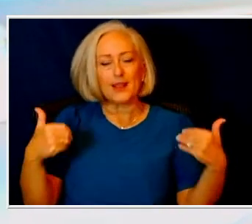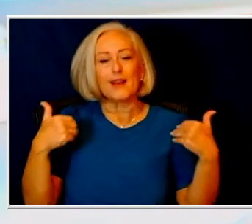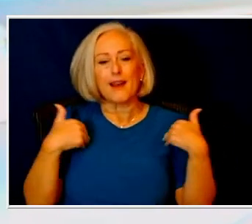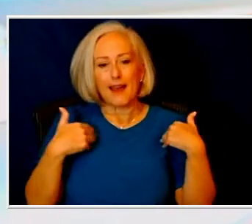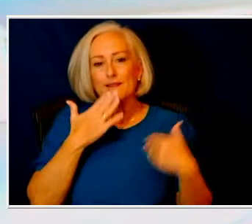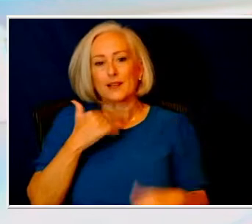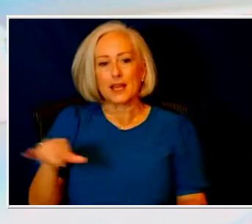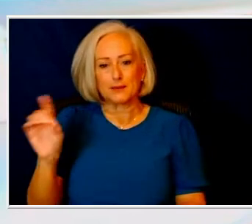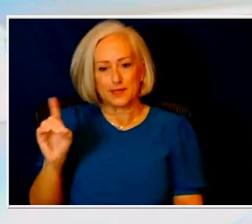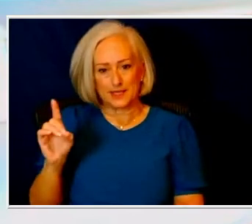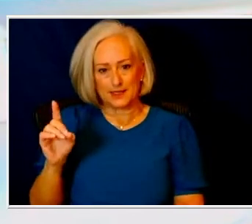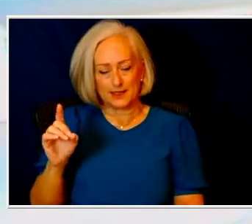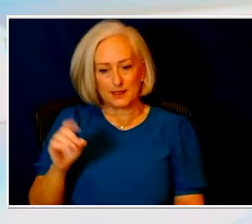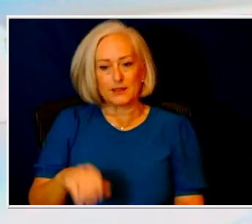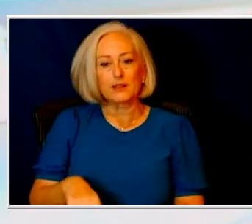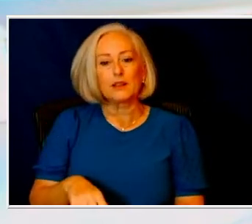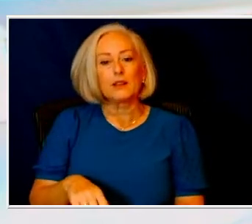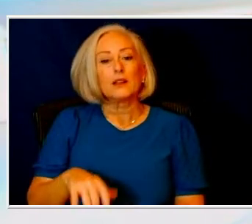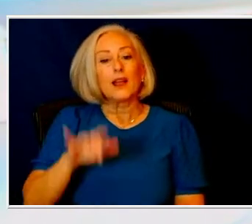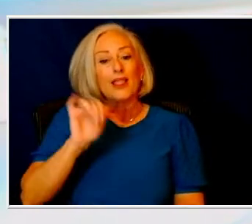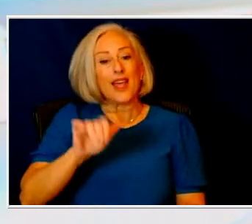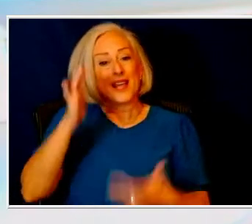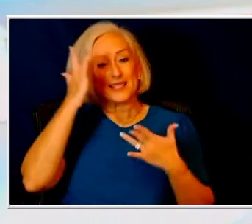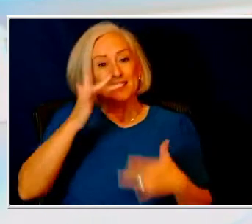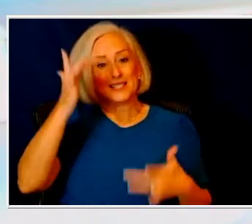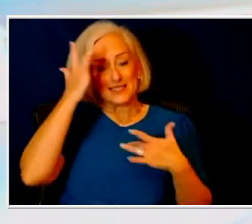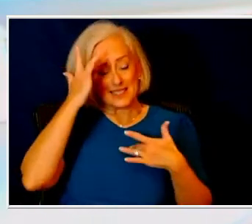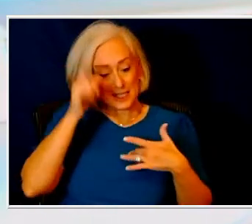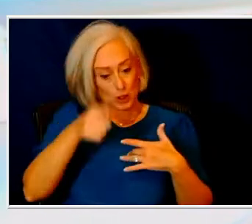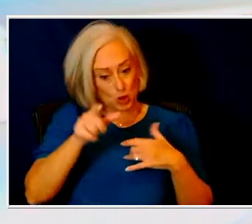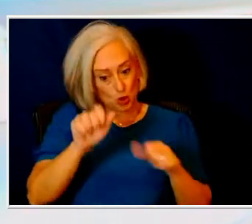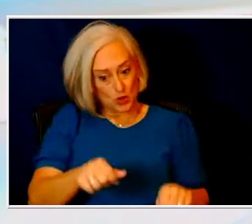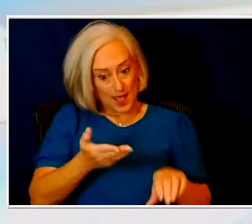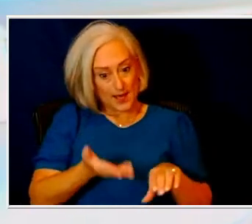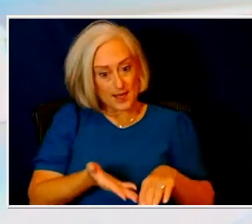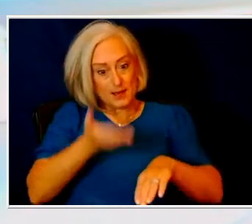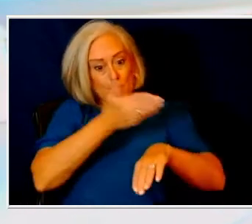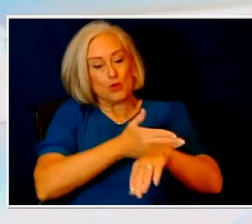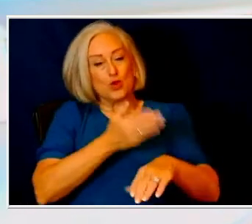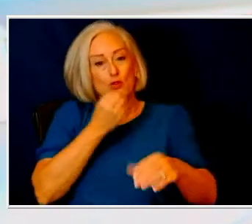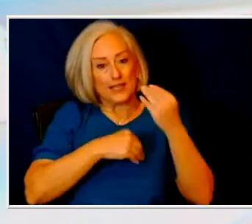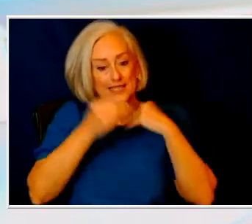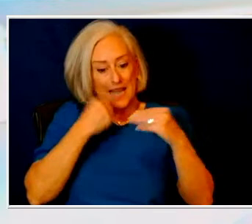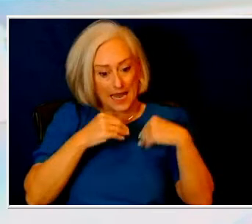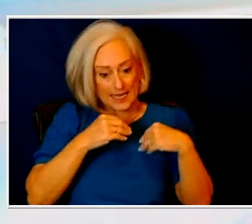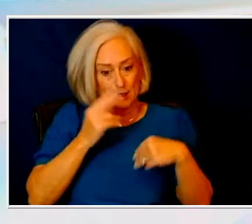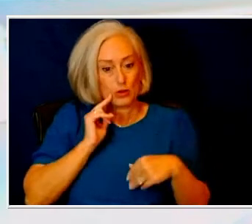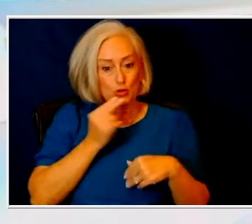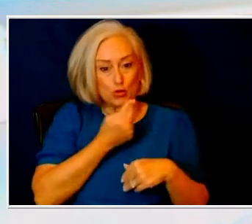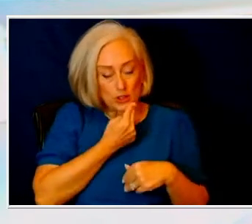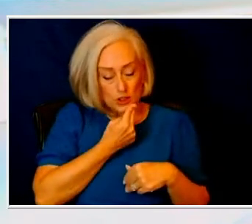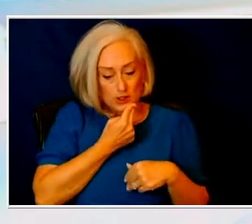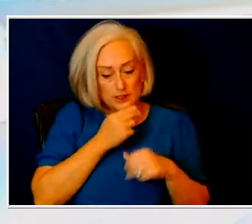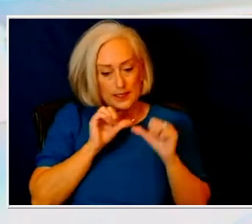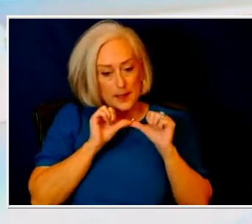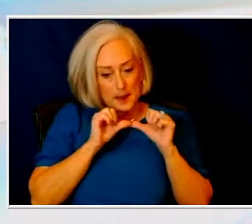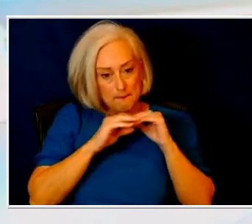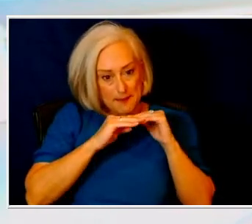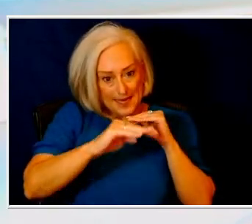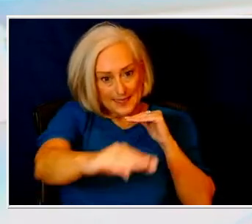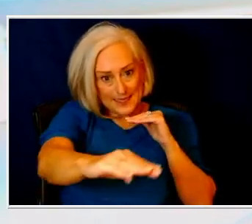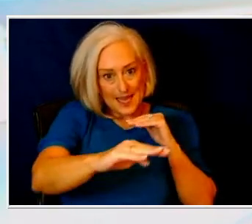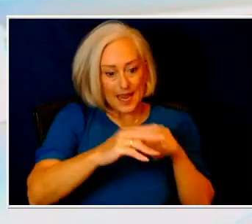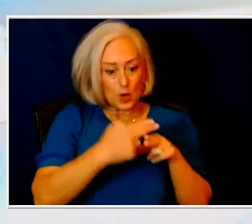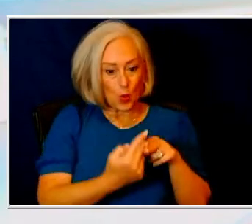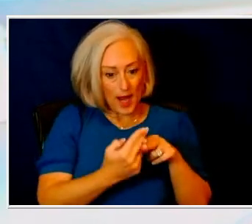another disease that if you can improve your diet, try to maintain your weight, and be more active, you